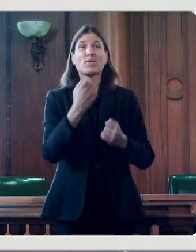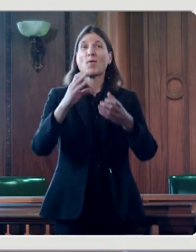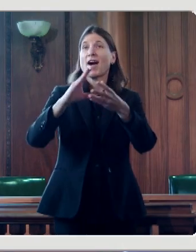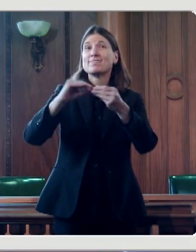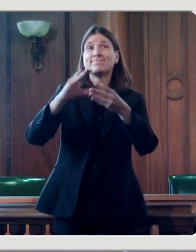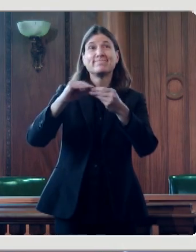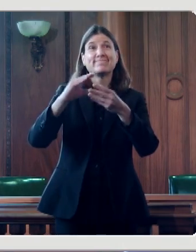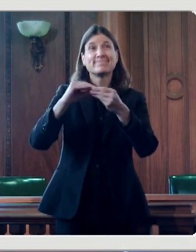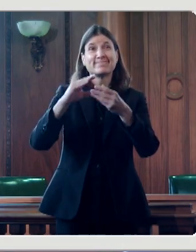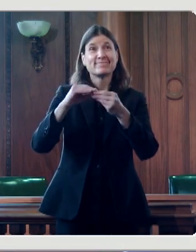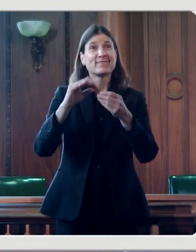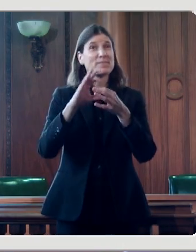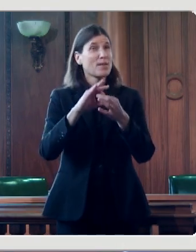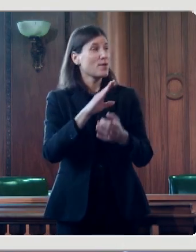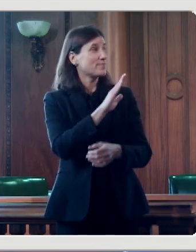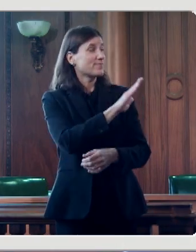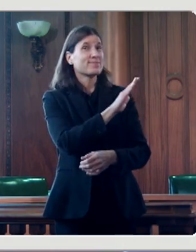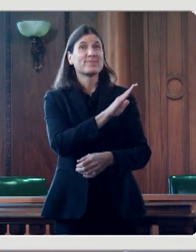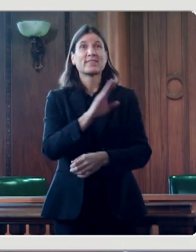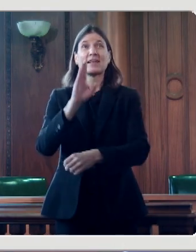healthy birthday, Kiara.